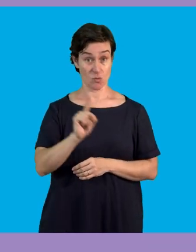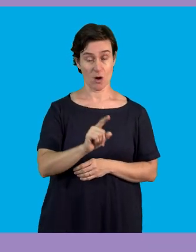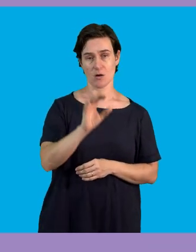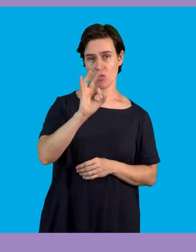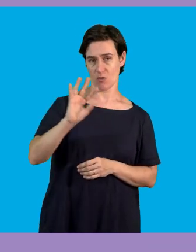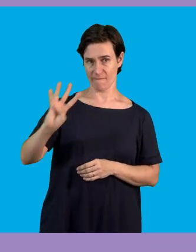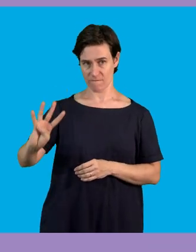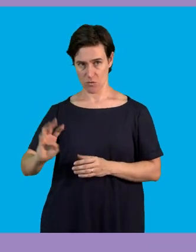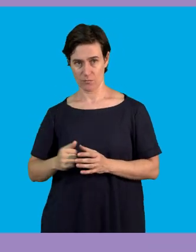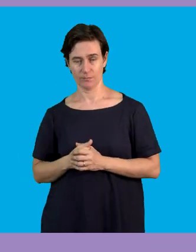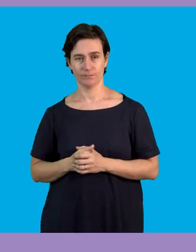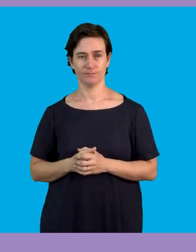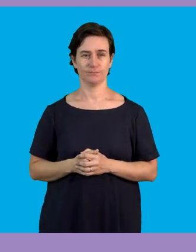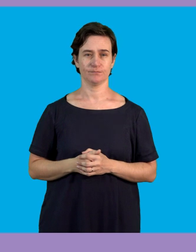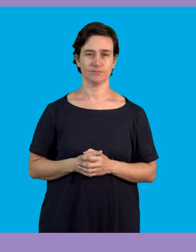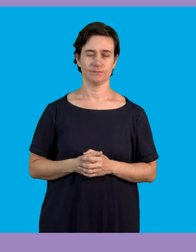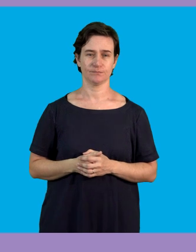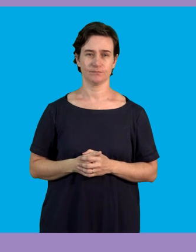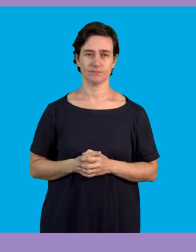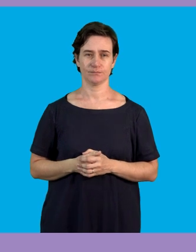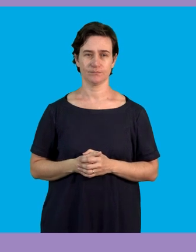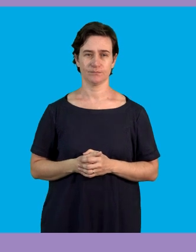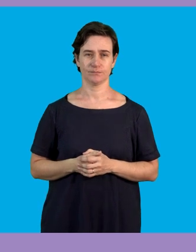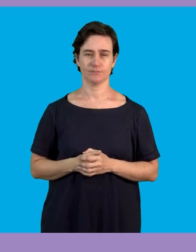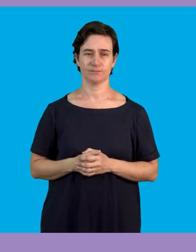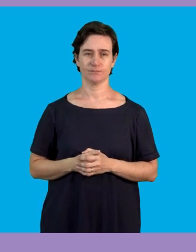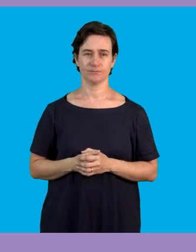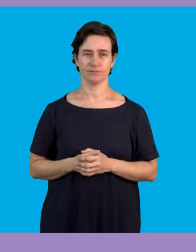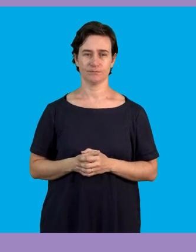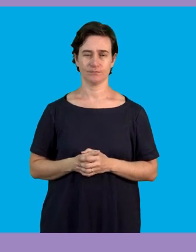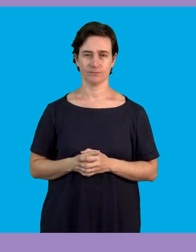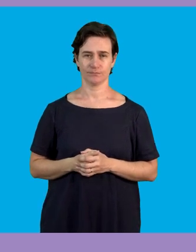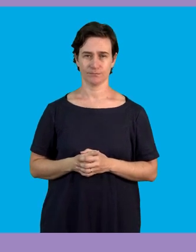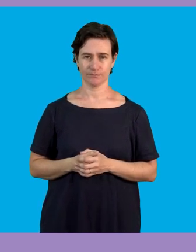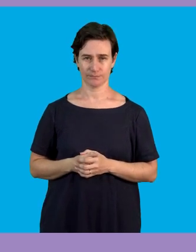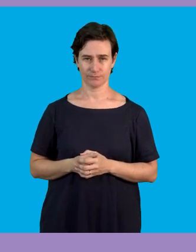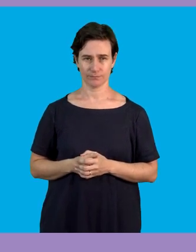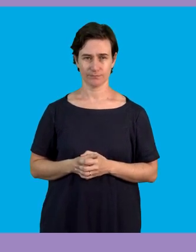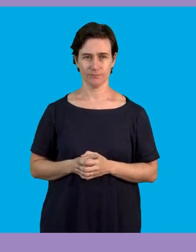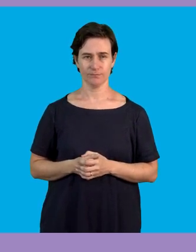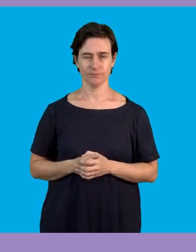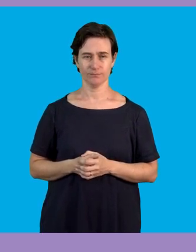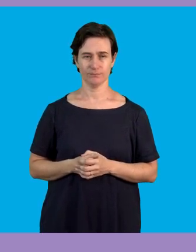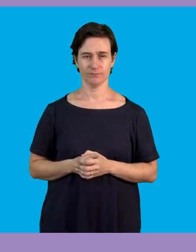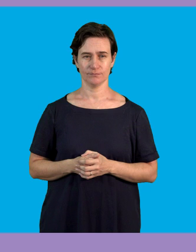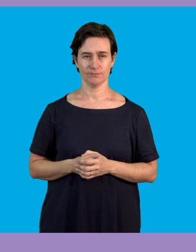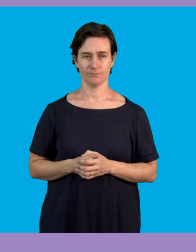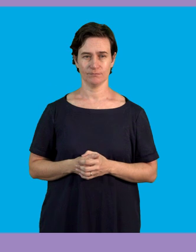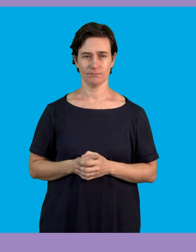on the left, as 30 minus 30 gives us 0. So we'll remain with 2x equals to 34.